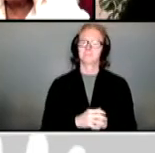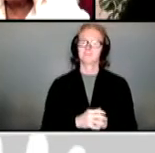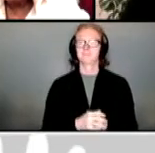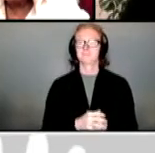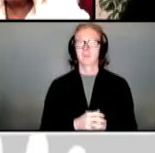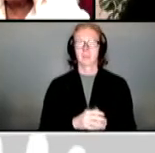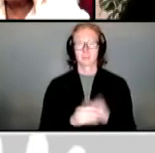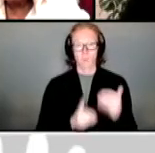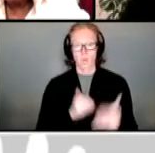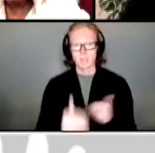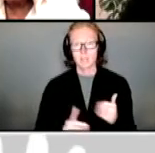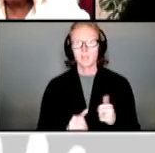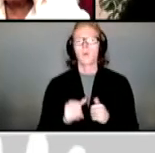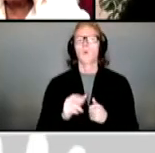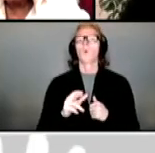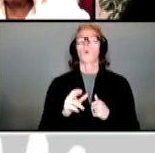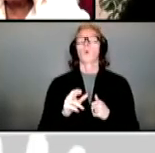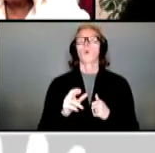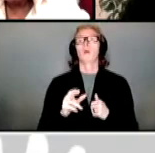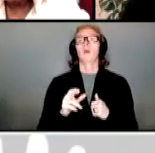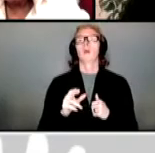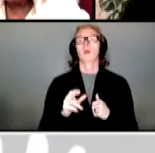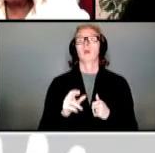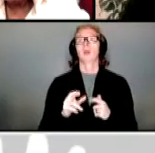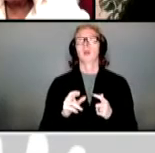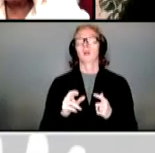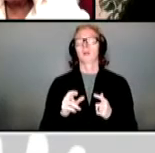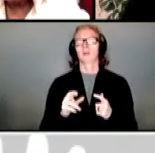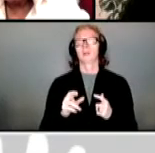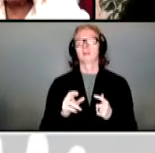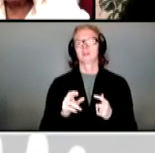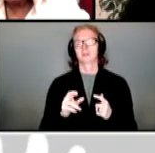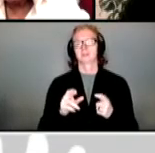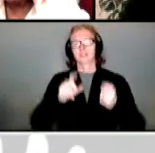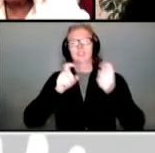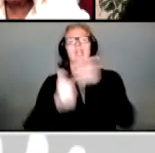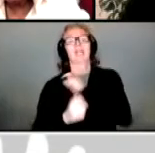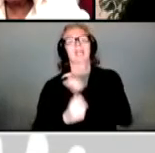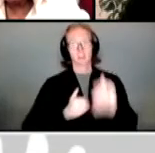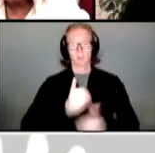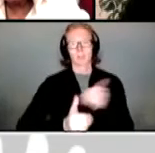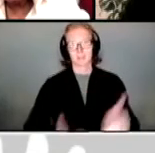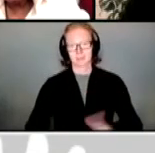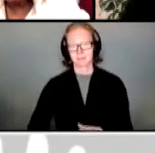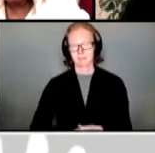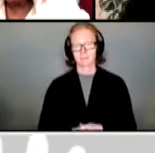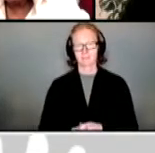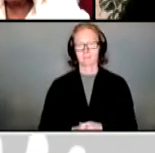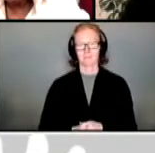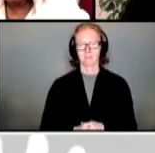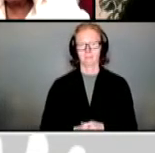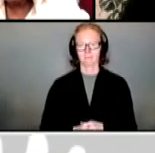process or assail the process to change the process, if that makes sense.